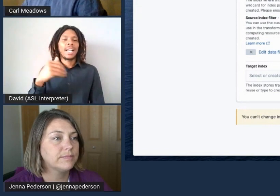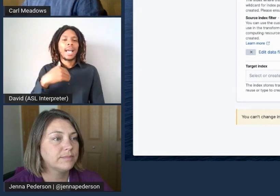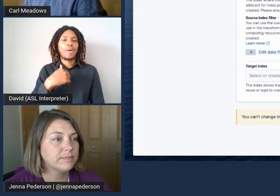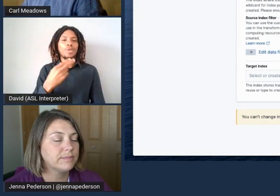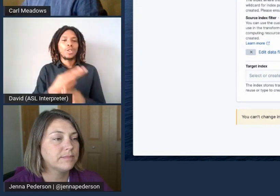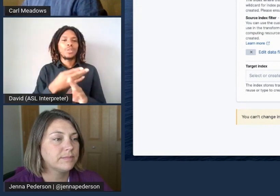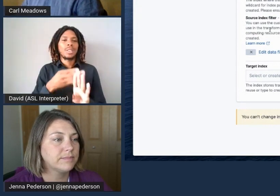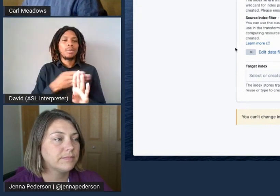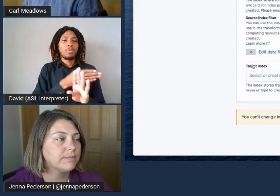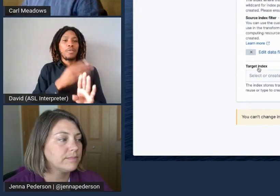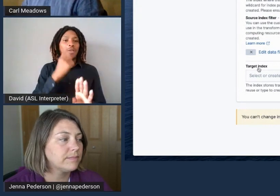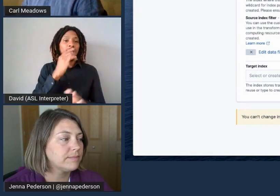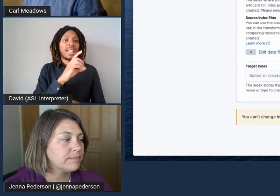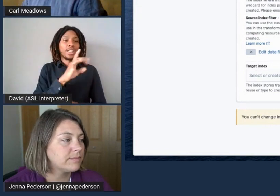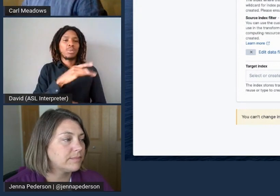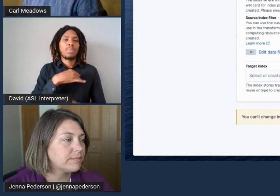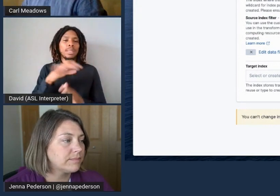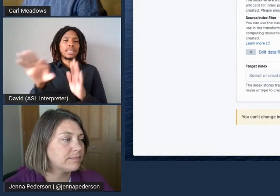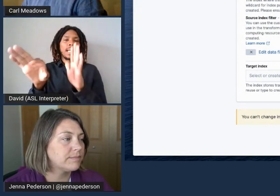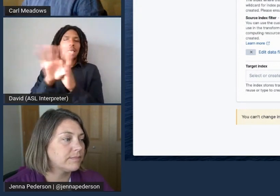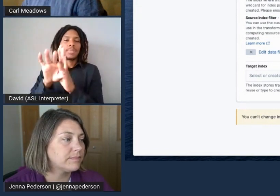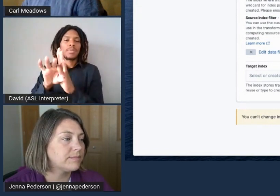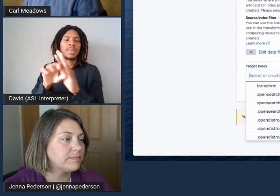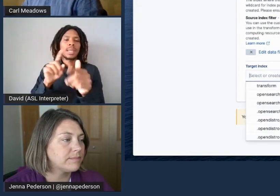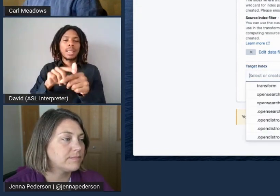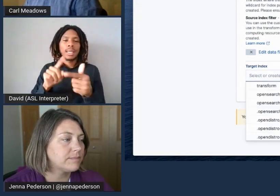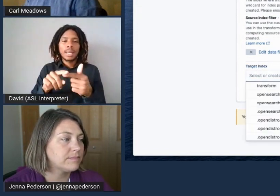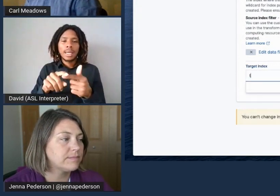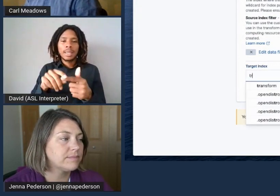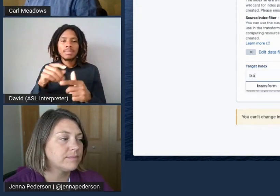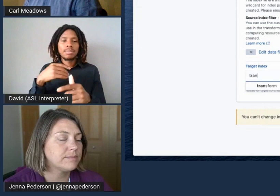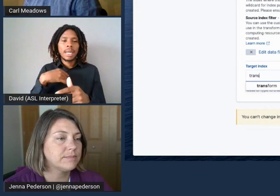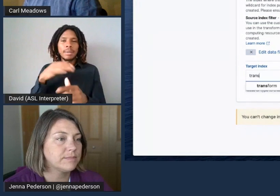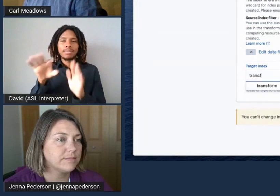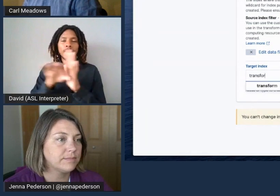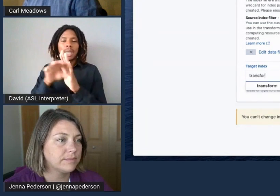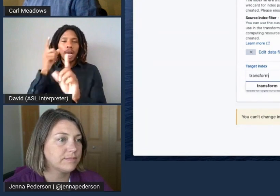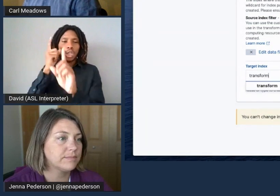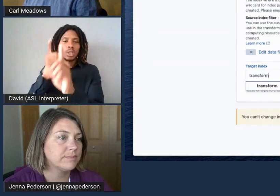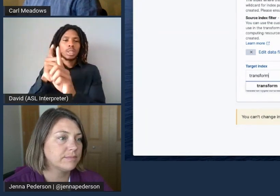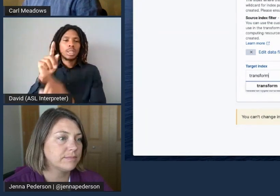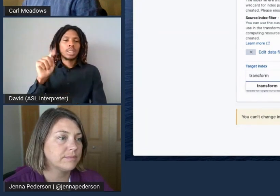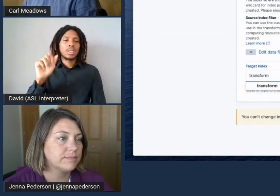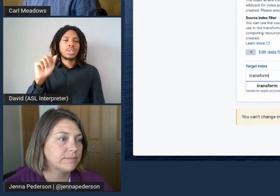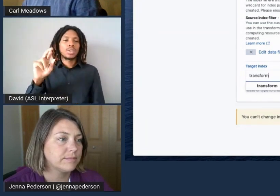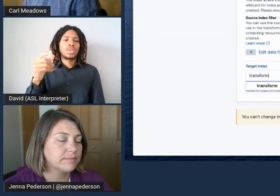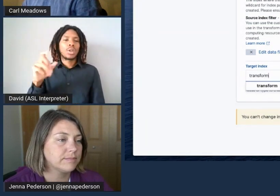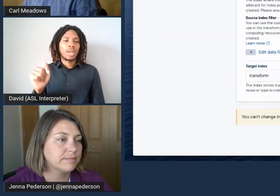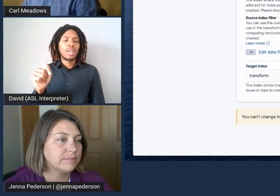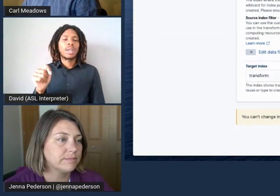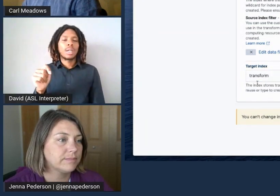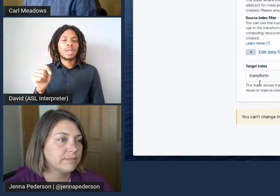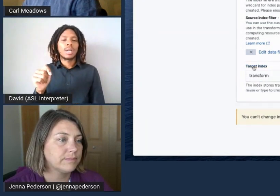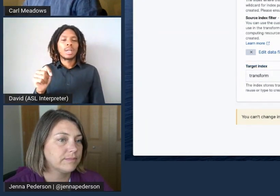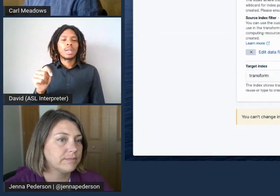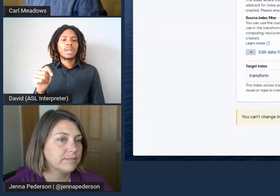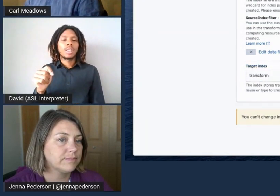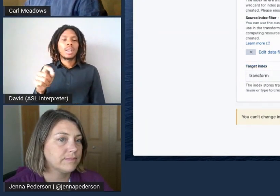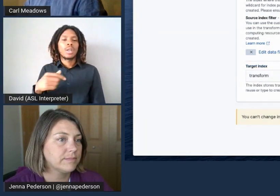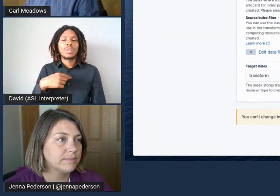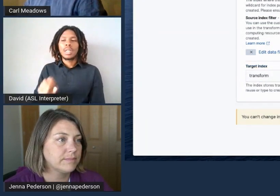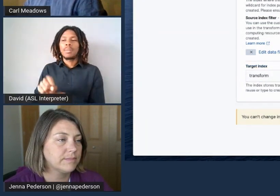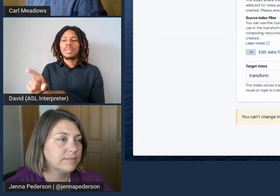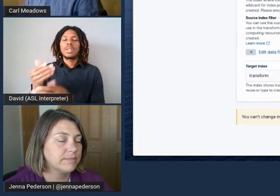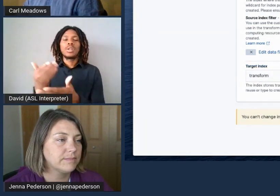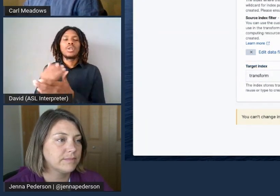a minute ago. And then I specify a target. So I'm going to send it to a new index